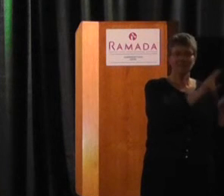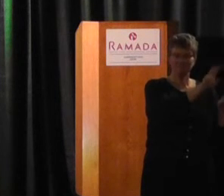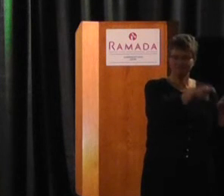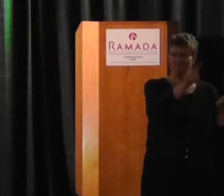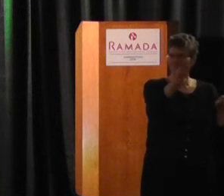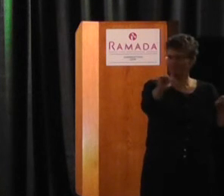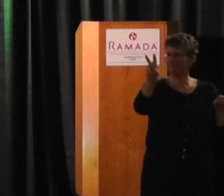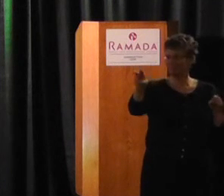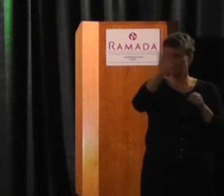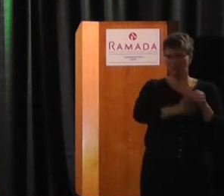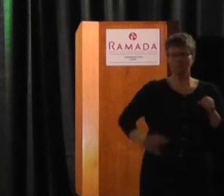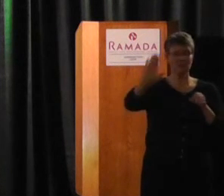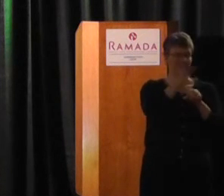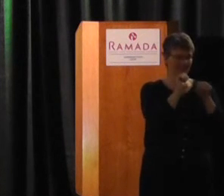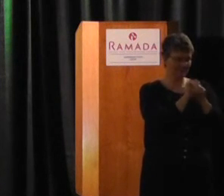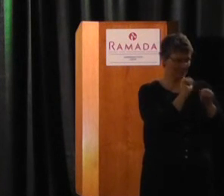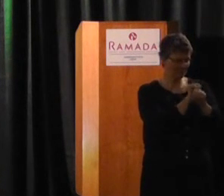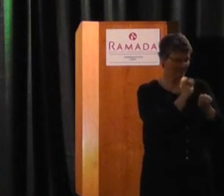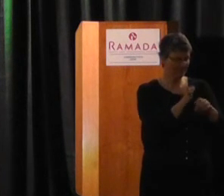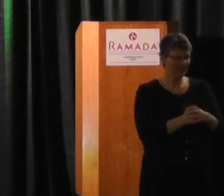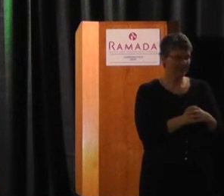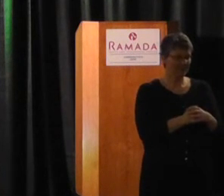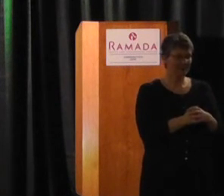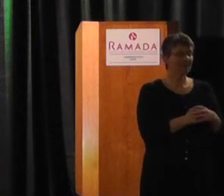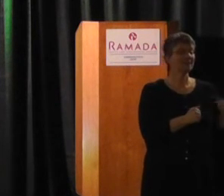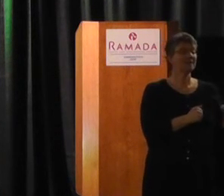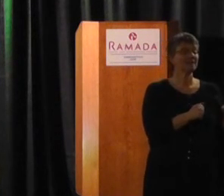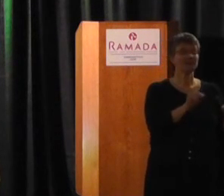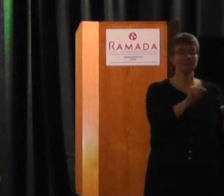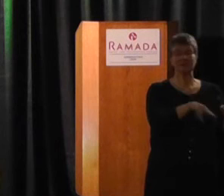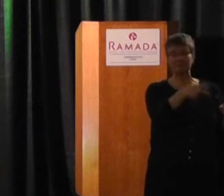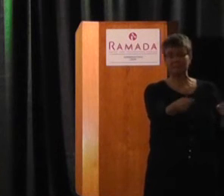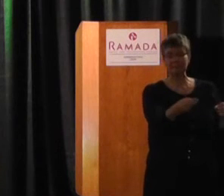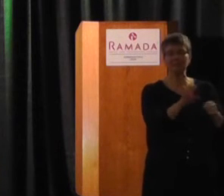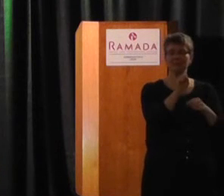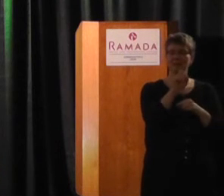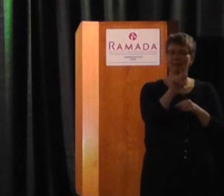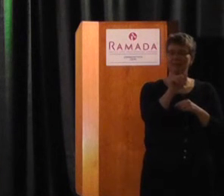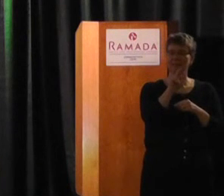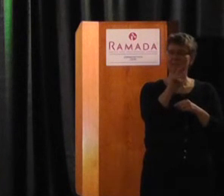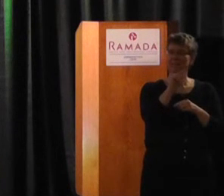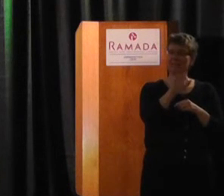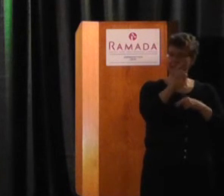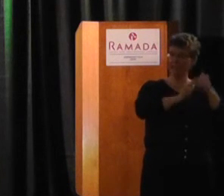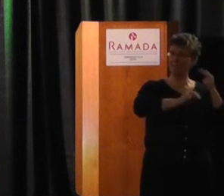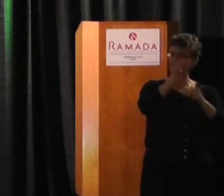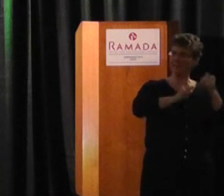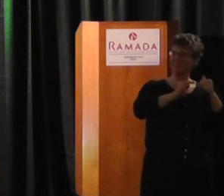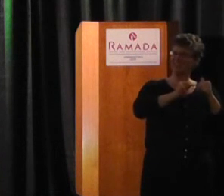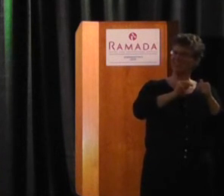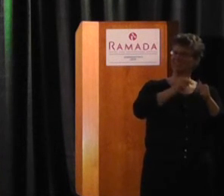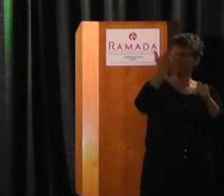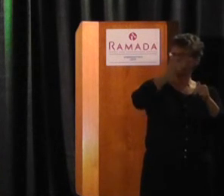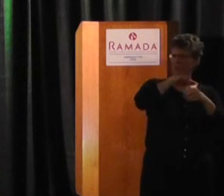Alberta. After it left our gallery, the first place it was shown was in the lobby of Stantec. We installed the whole show again using the same